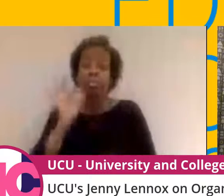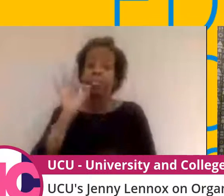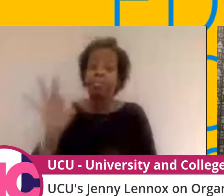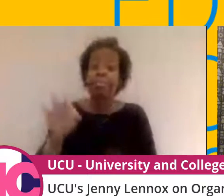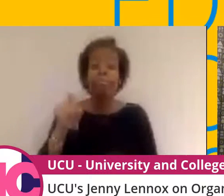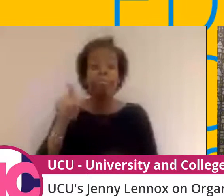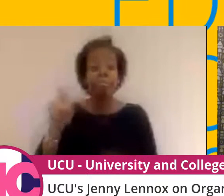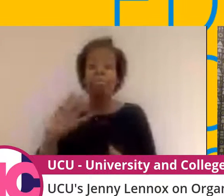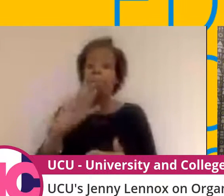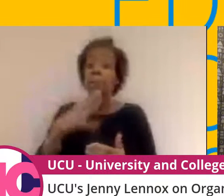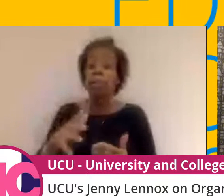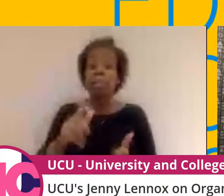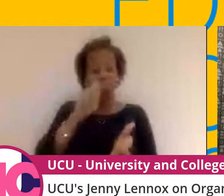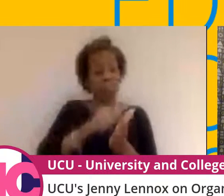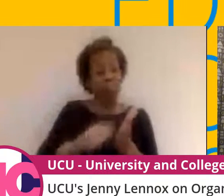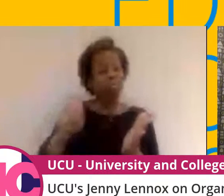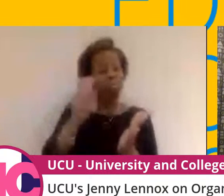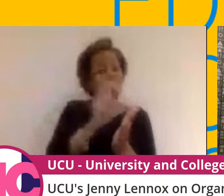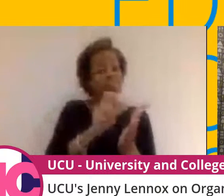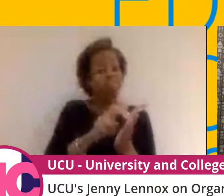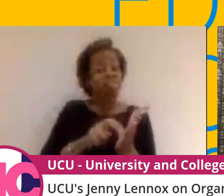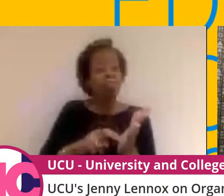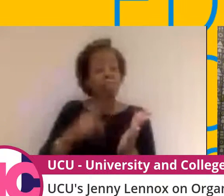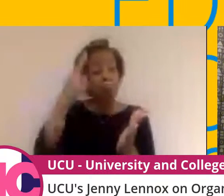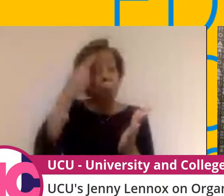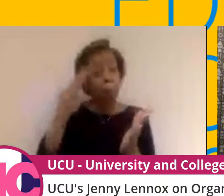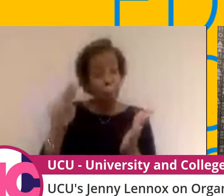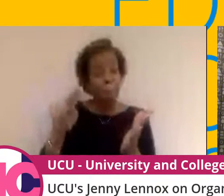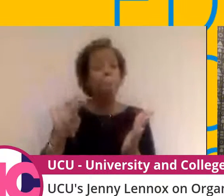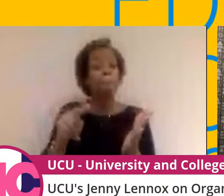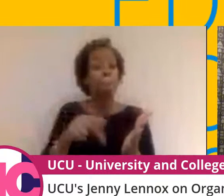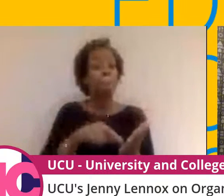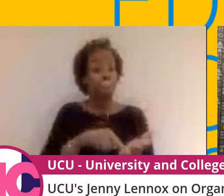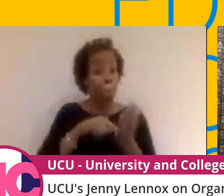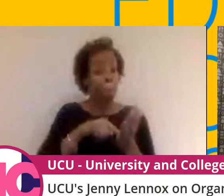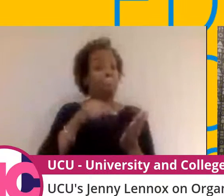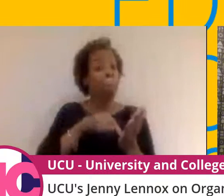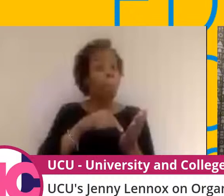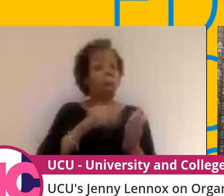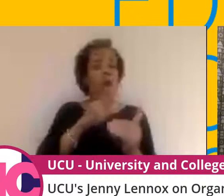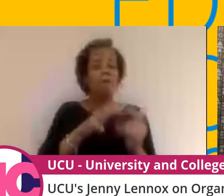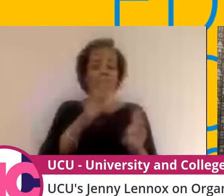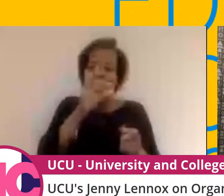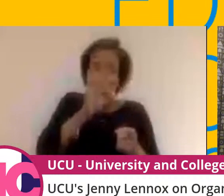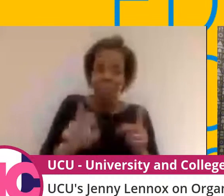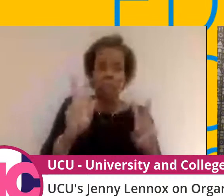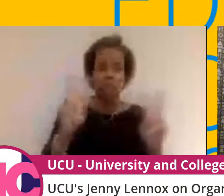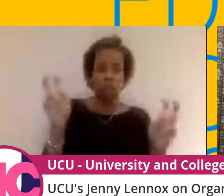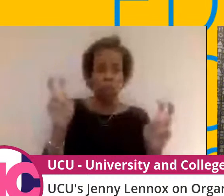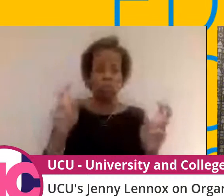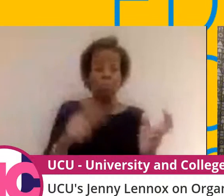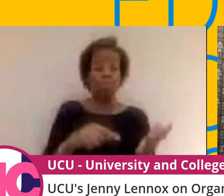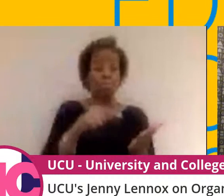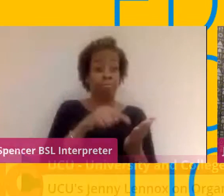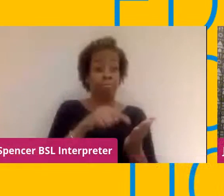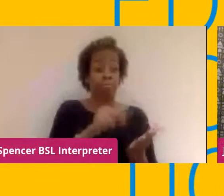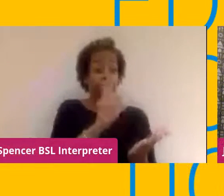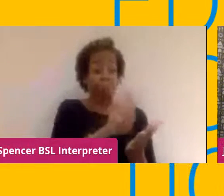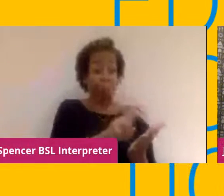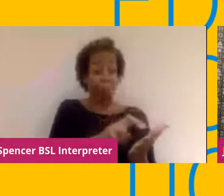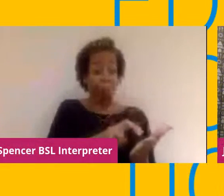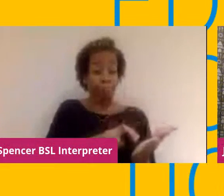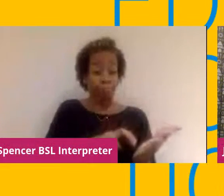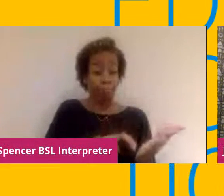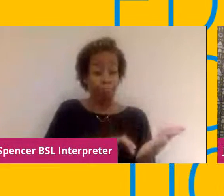of objectives, aims on a specific issue, and not handing that petition until you reach a certain percentage.